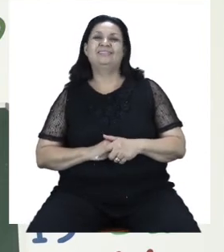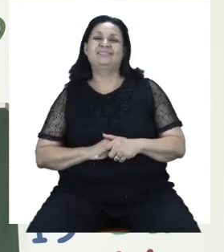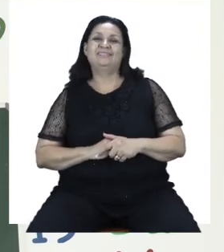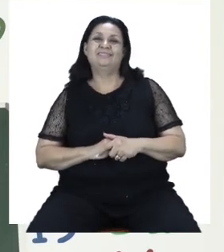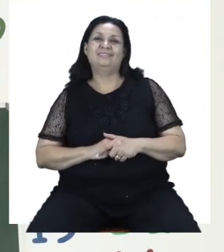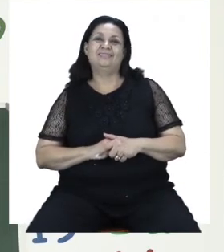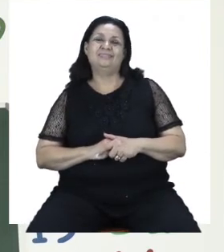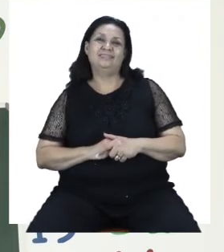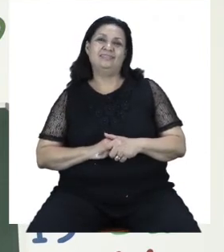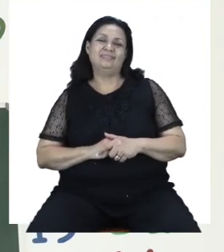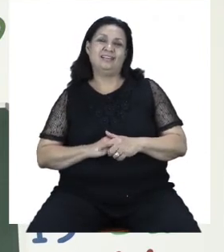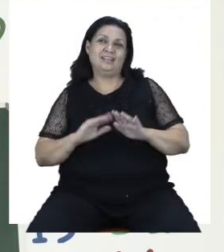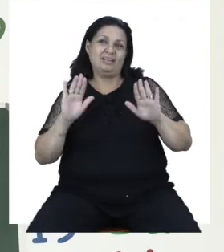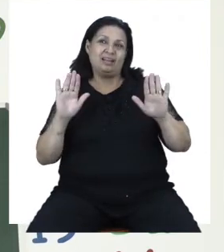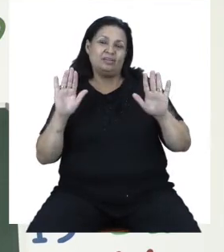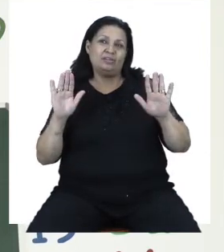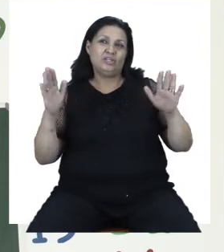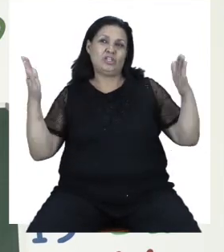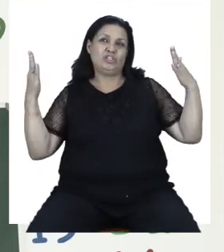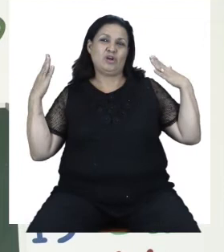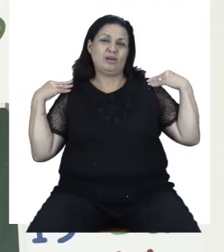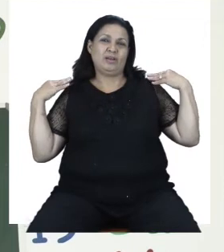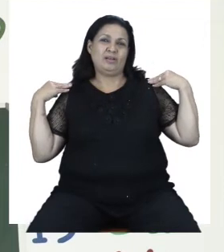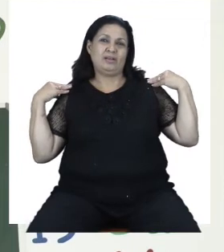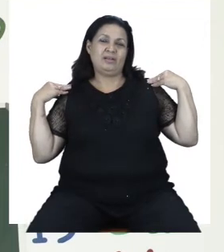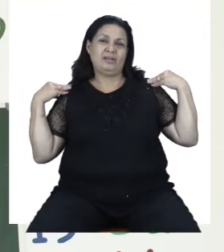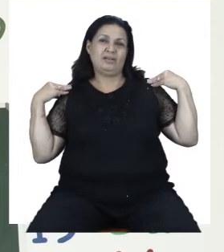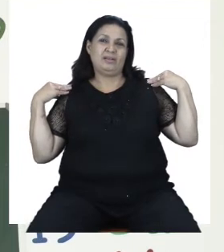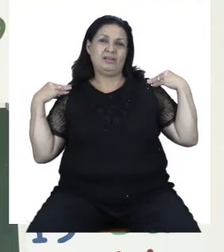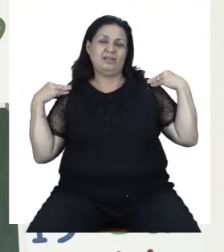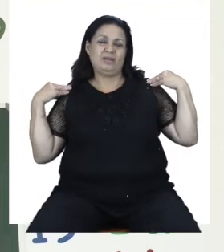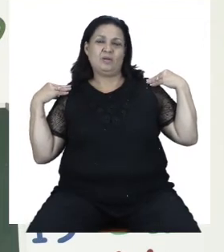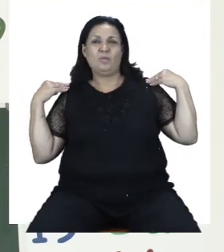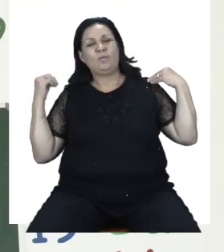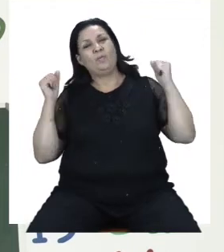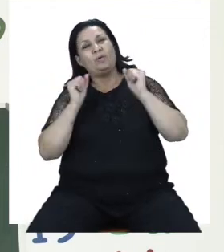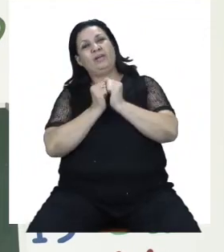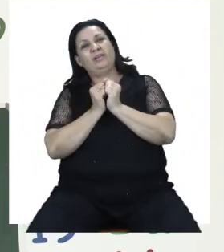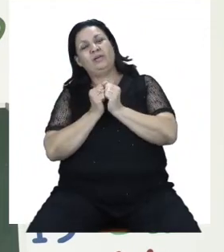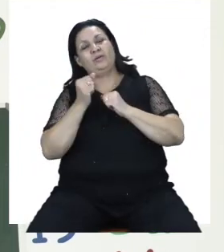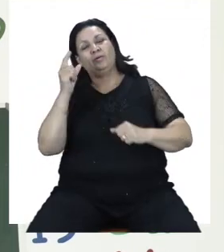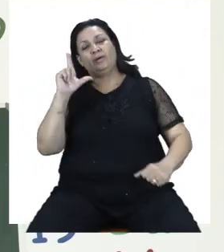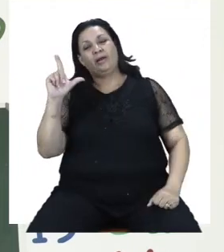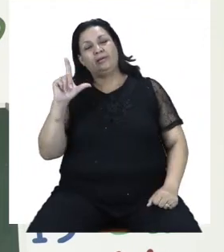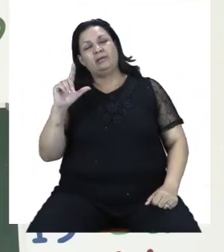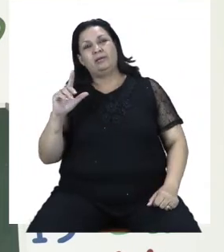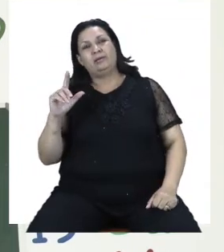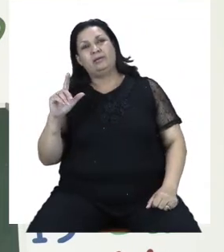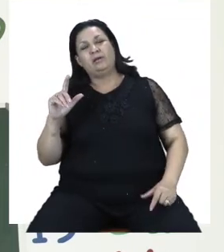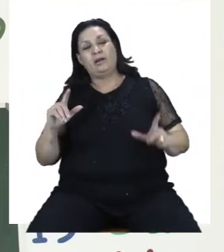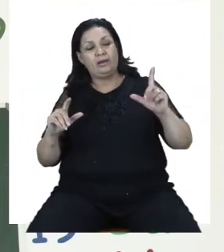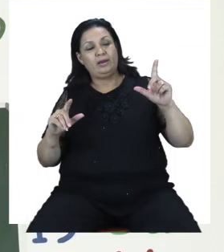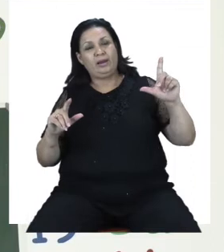Please touch your shoulder with your right hand. Your